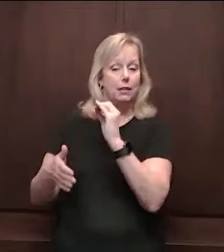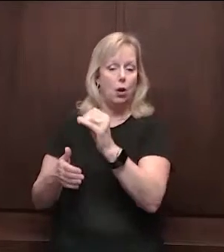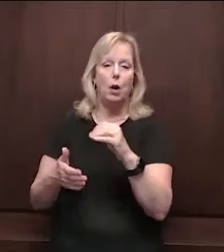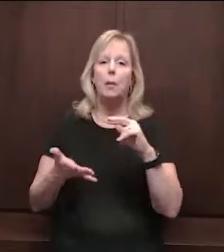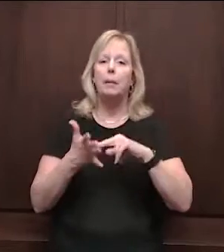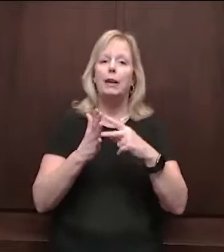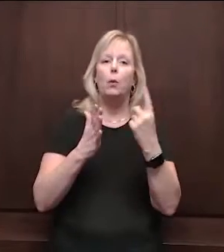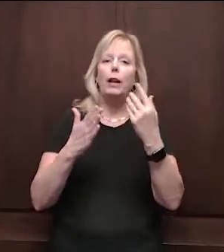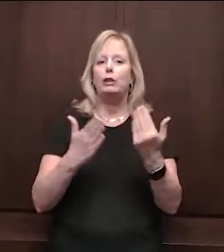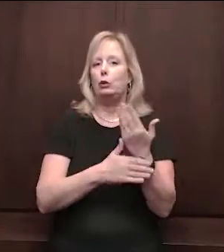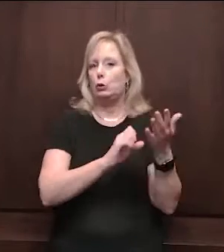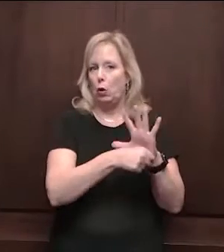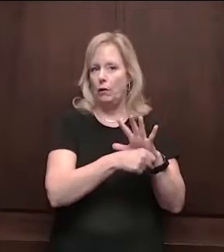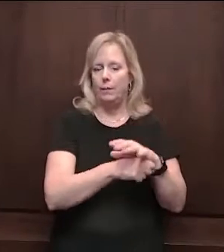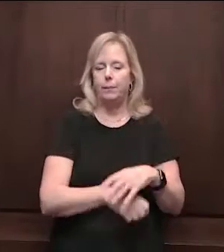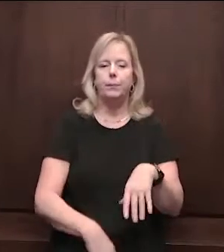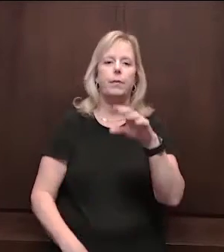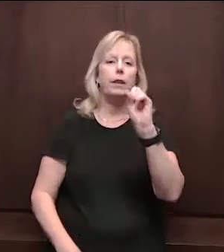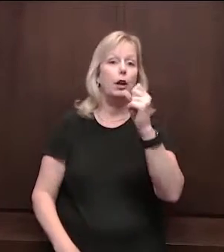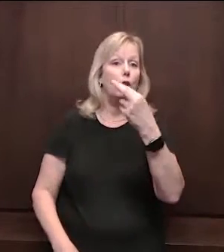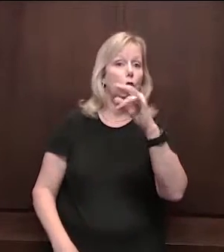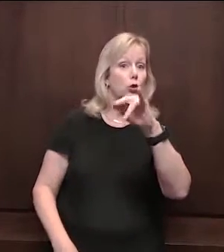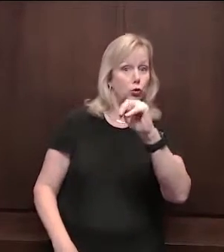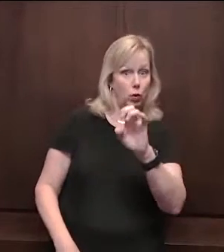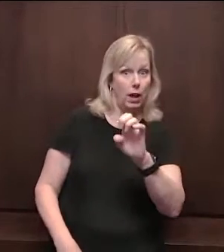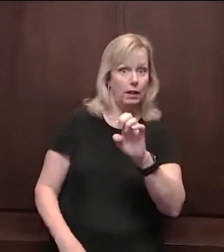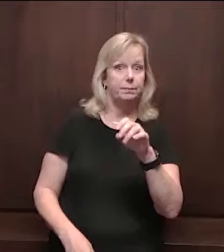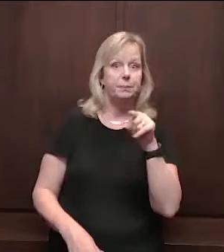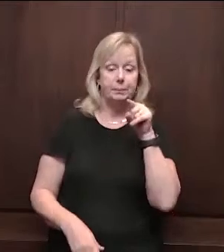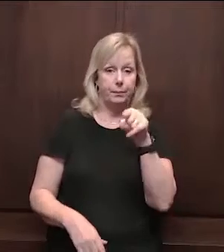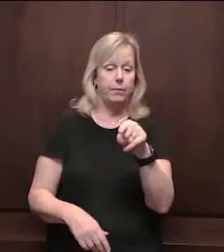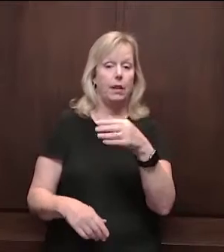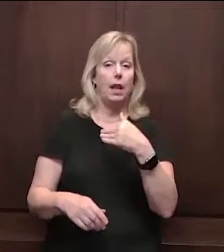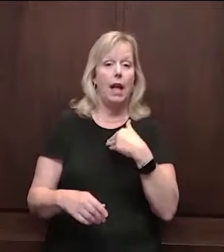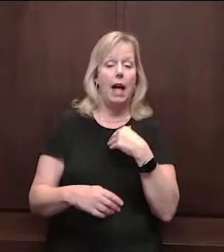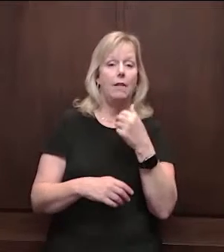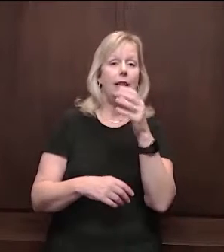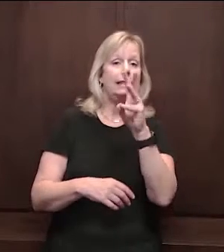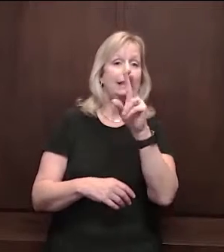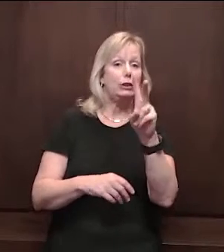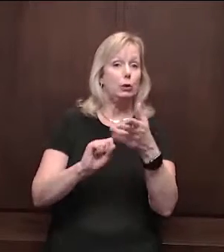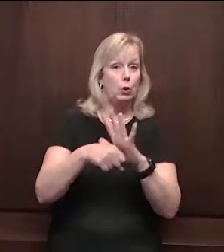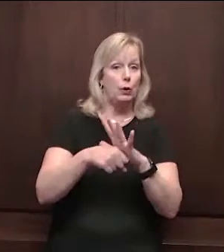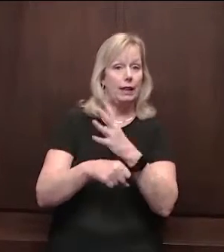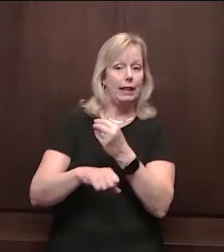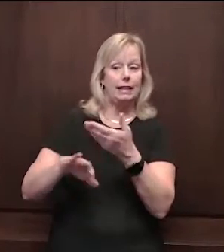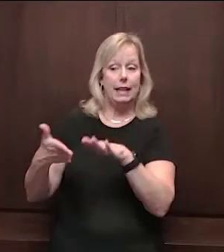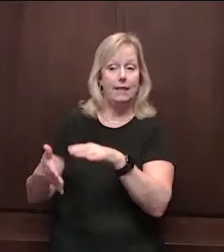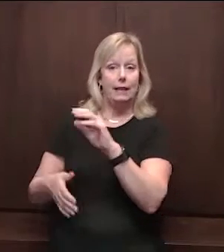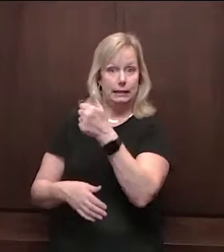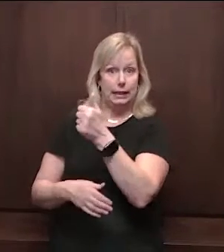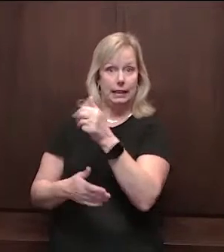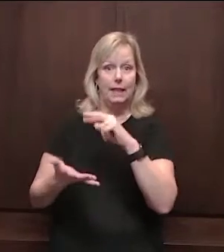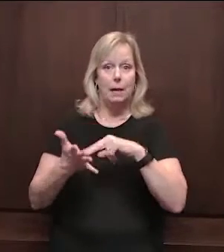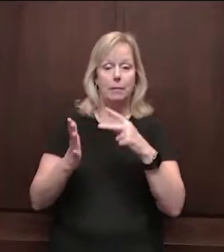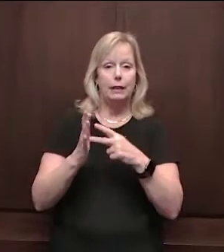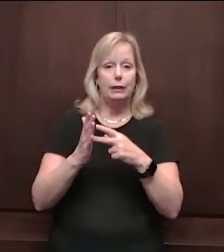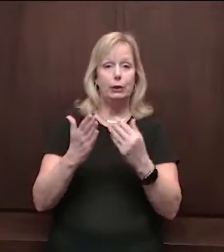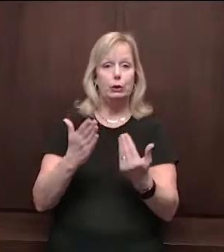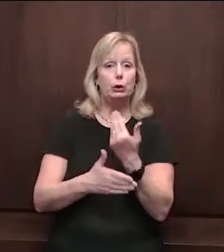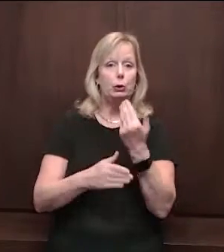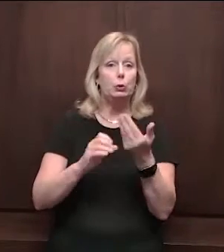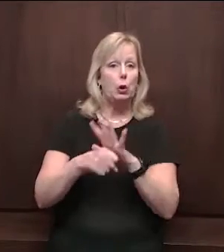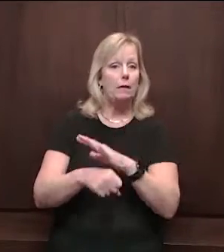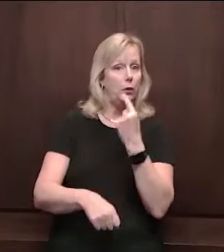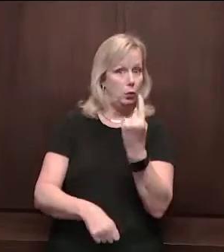case. Esquilin Dammert Center at the Shrine has 62 cases and 10 deaths, which is an increase of 1